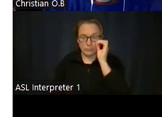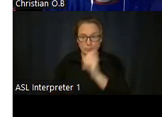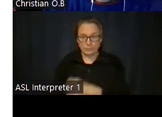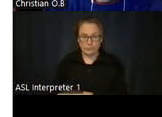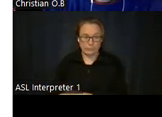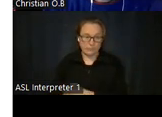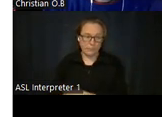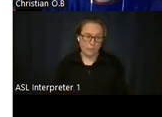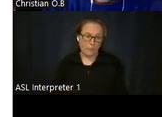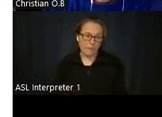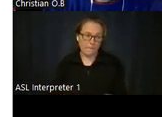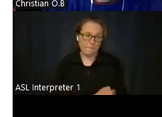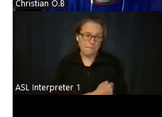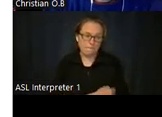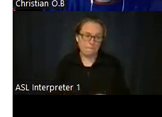Maybe